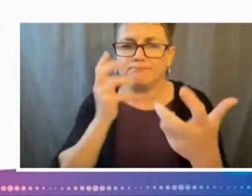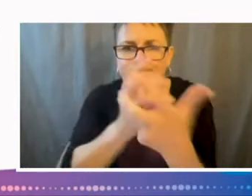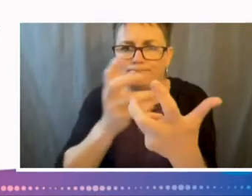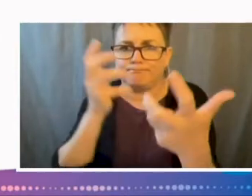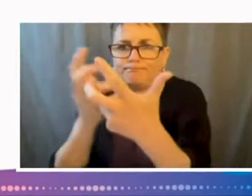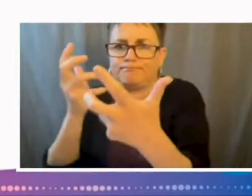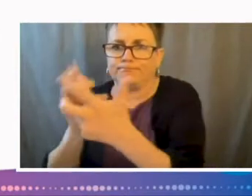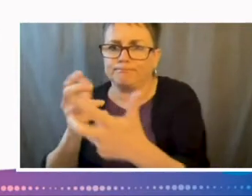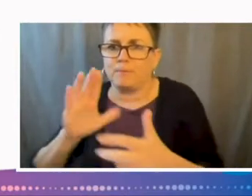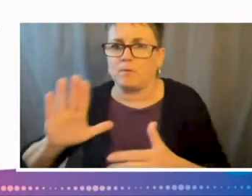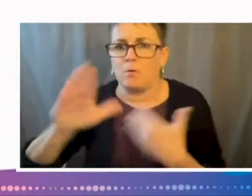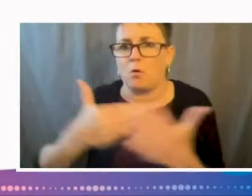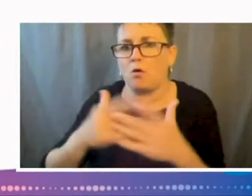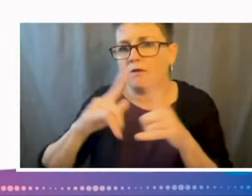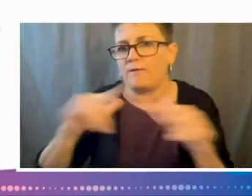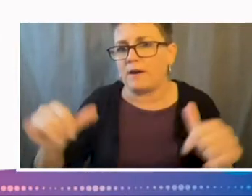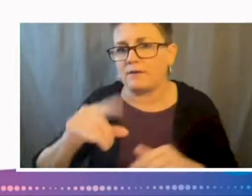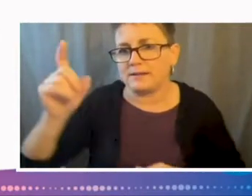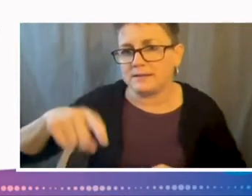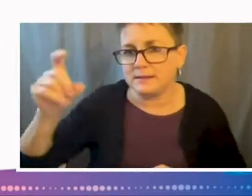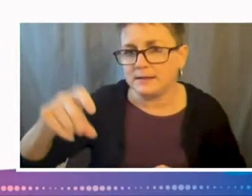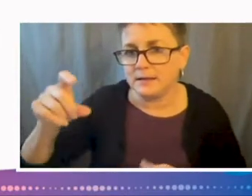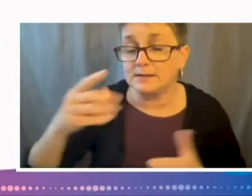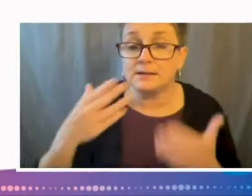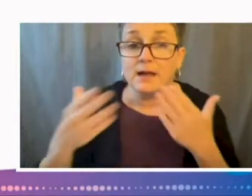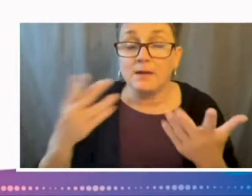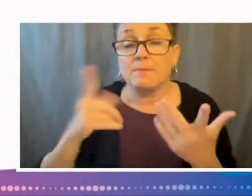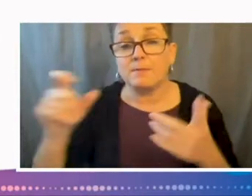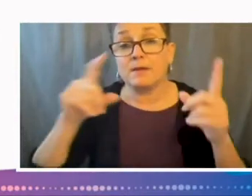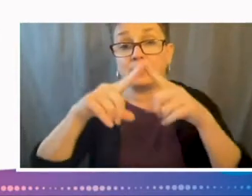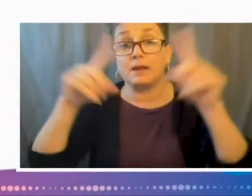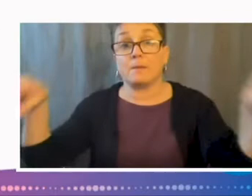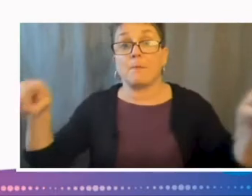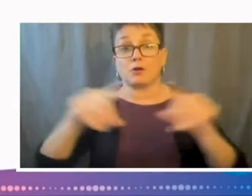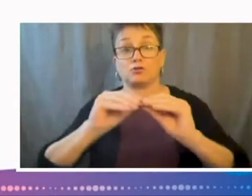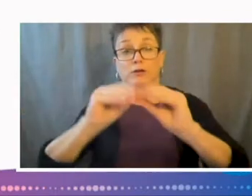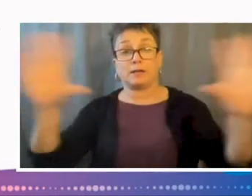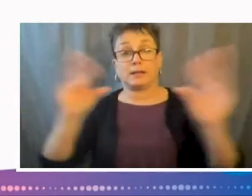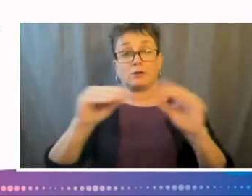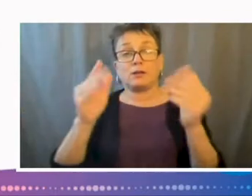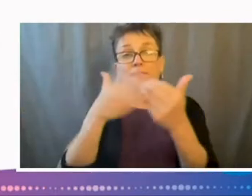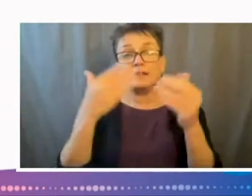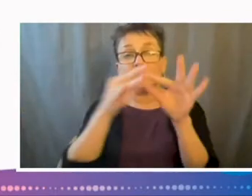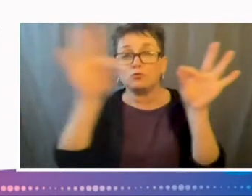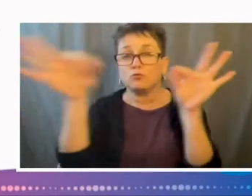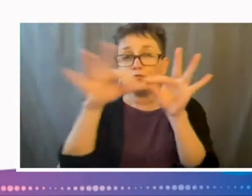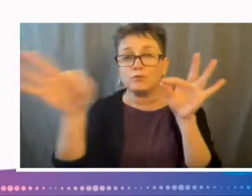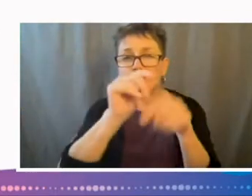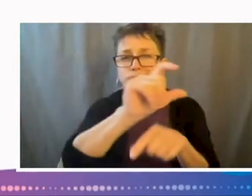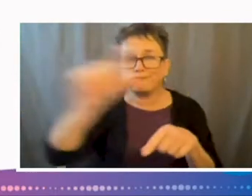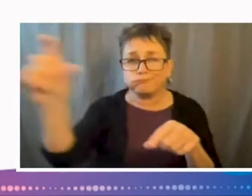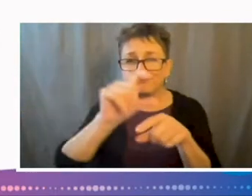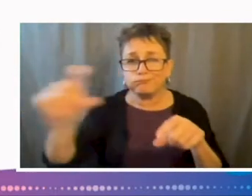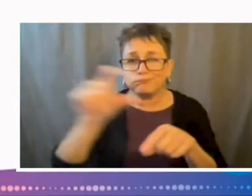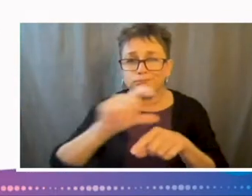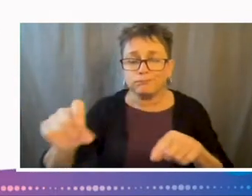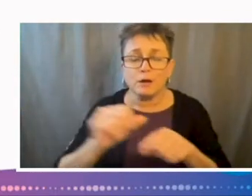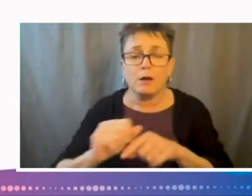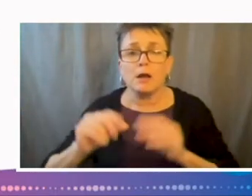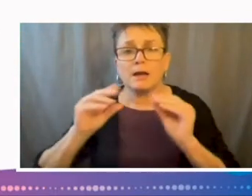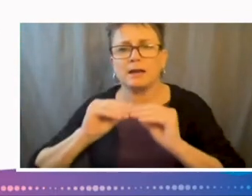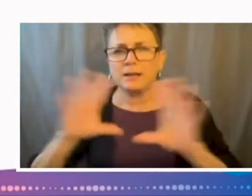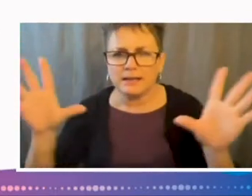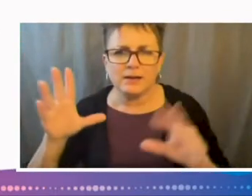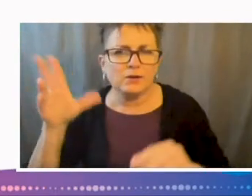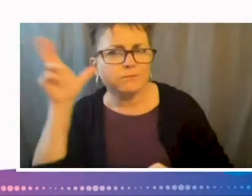as varied as they might be, from either high-resolution information monitors to high-quality audio audible announcements so people